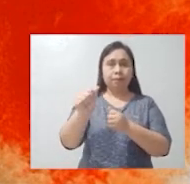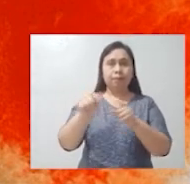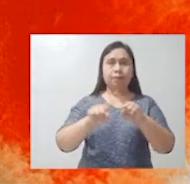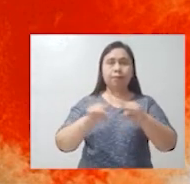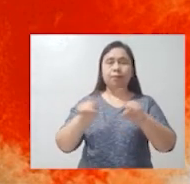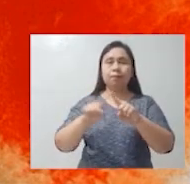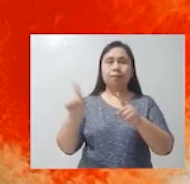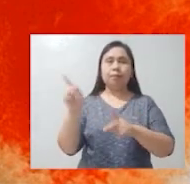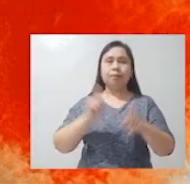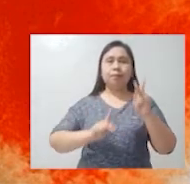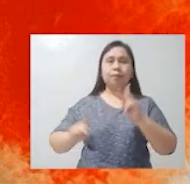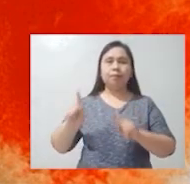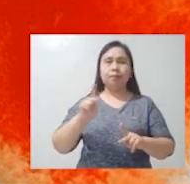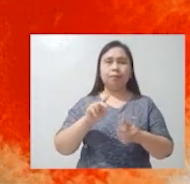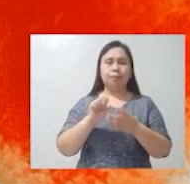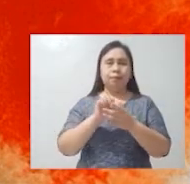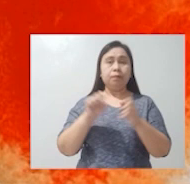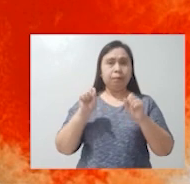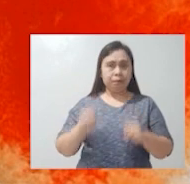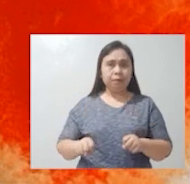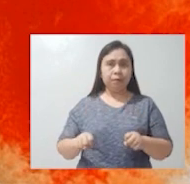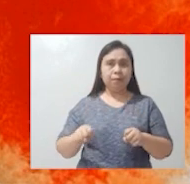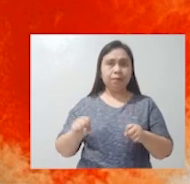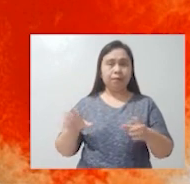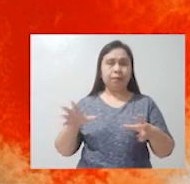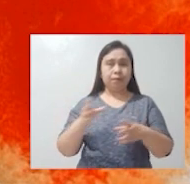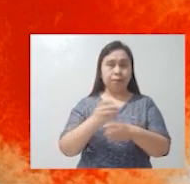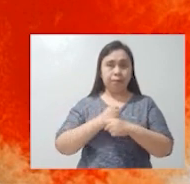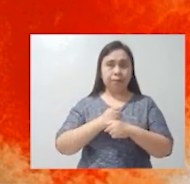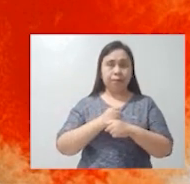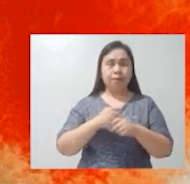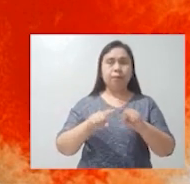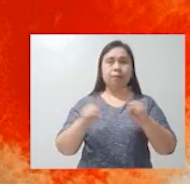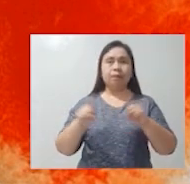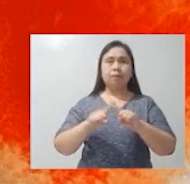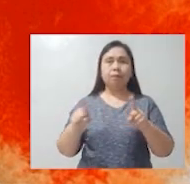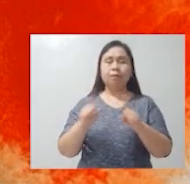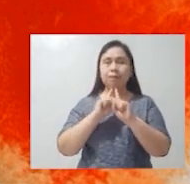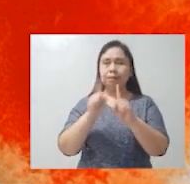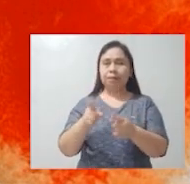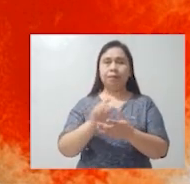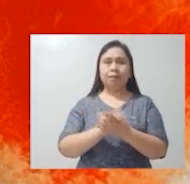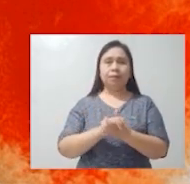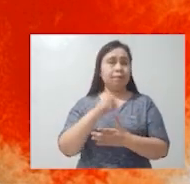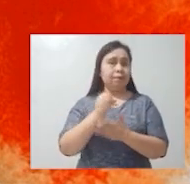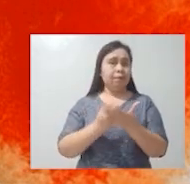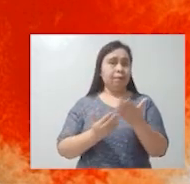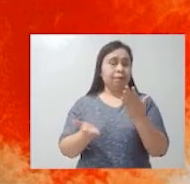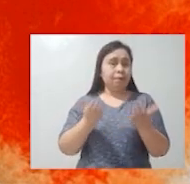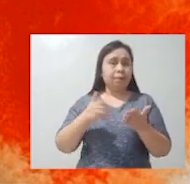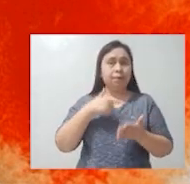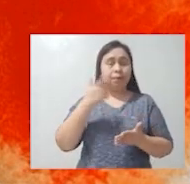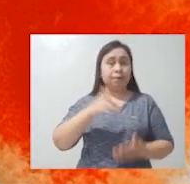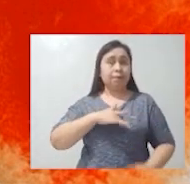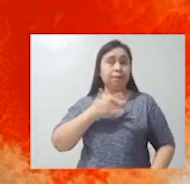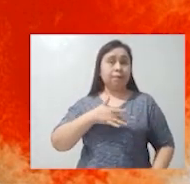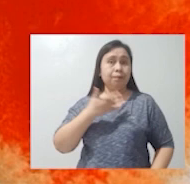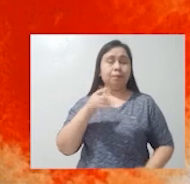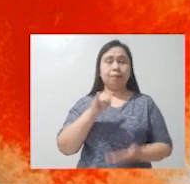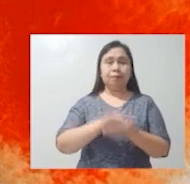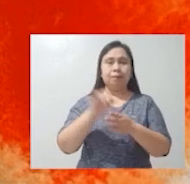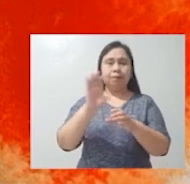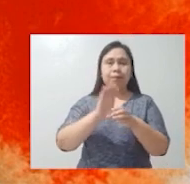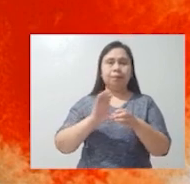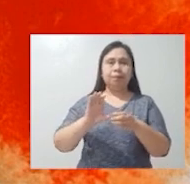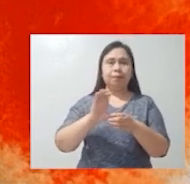people, you can obtain varied reactions and responses. Some may say and feel that the coffee